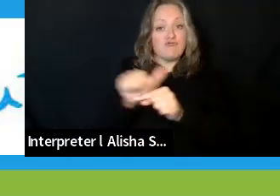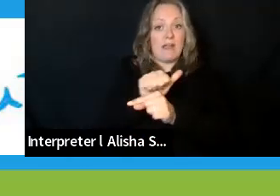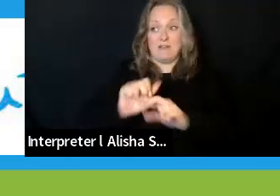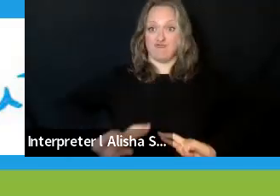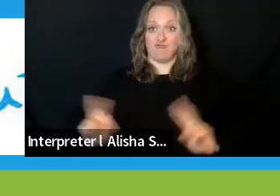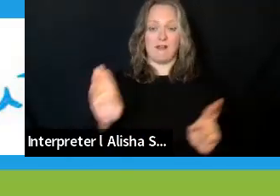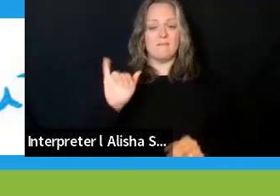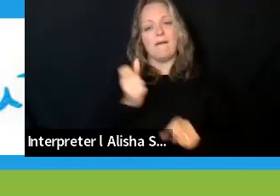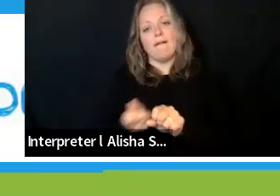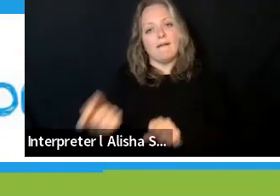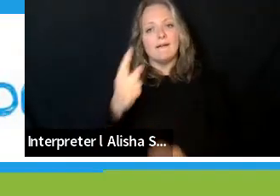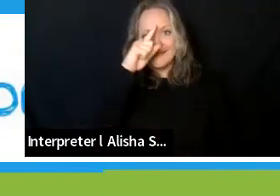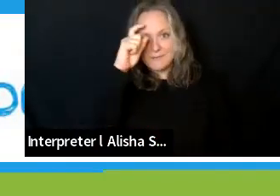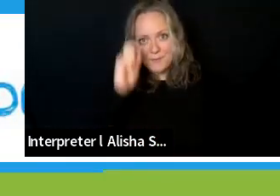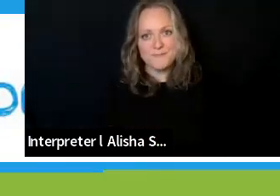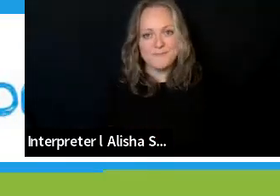2023.